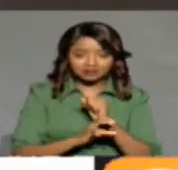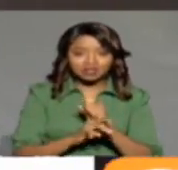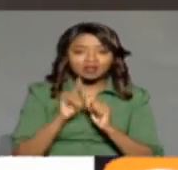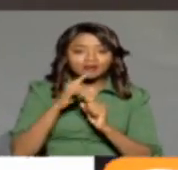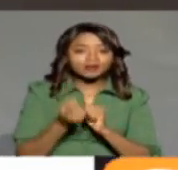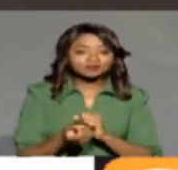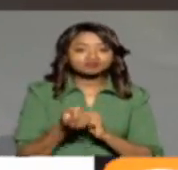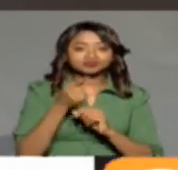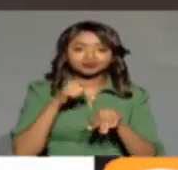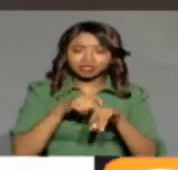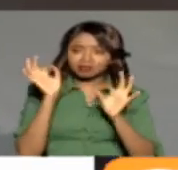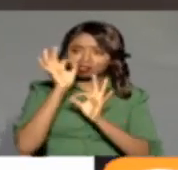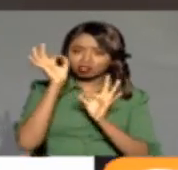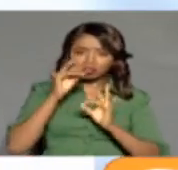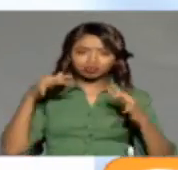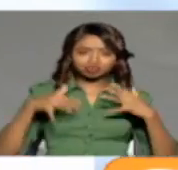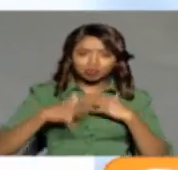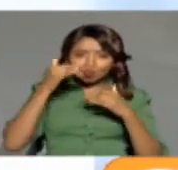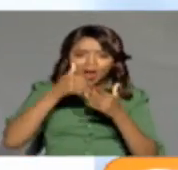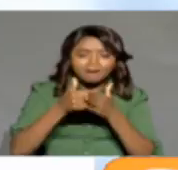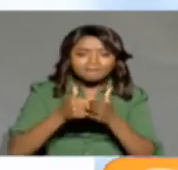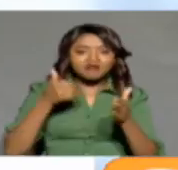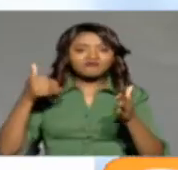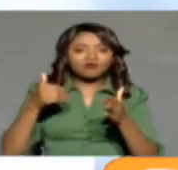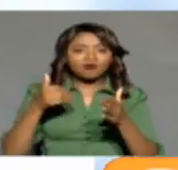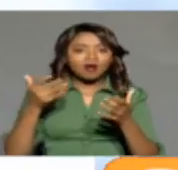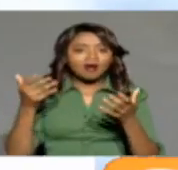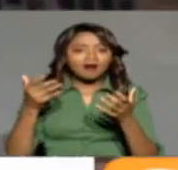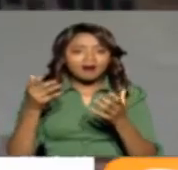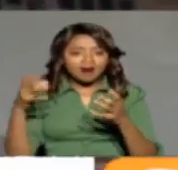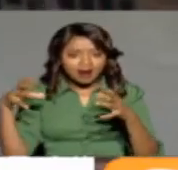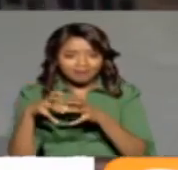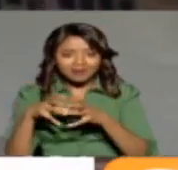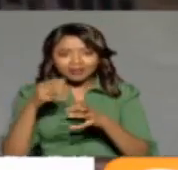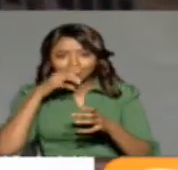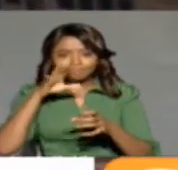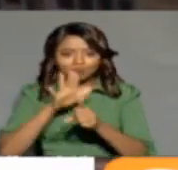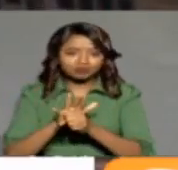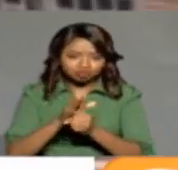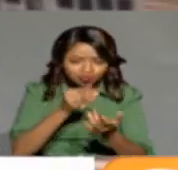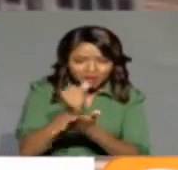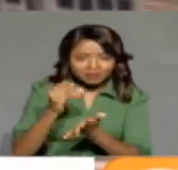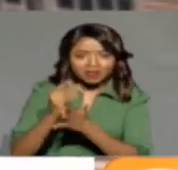come as a shock, as the firm had announced a truce with its suppliers, promising to pay